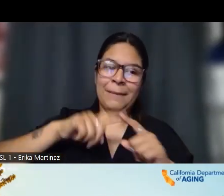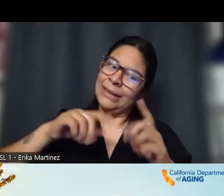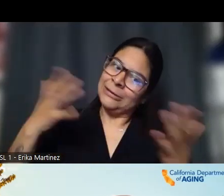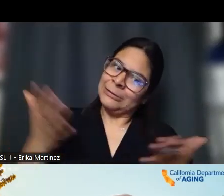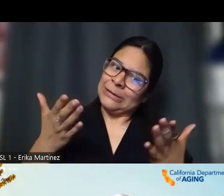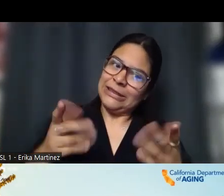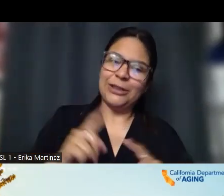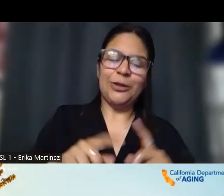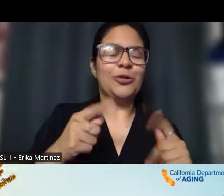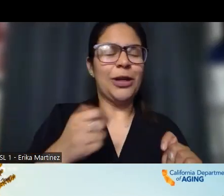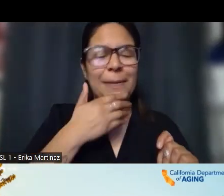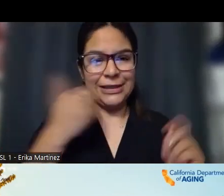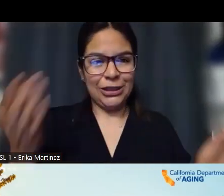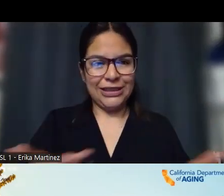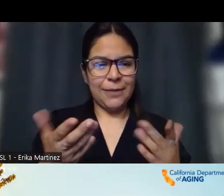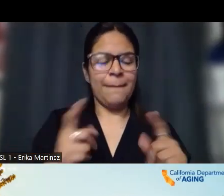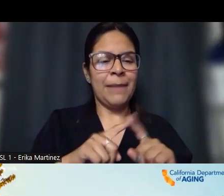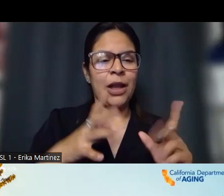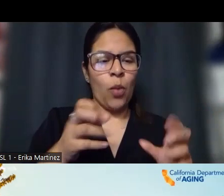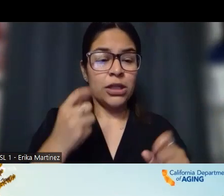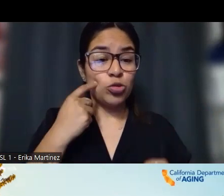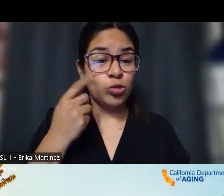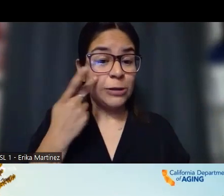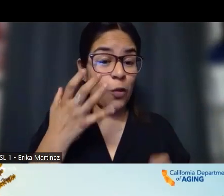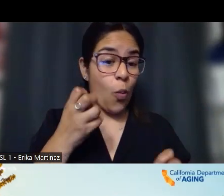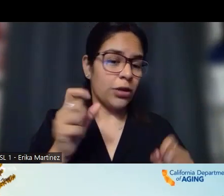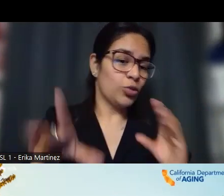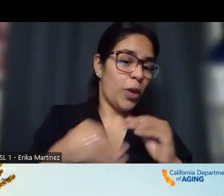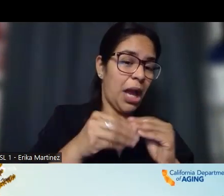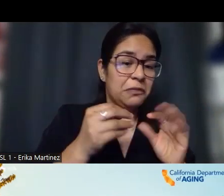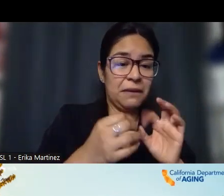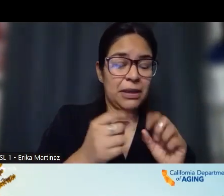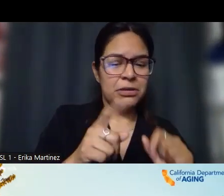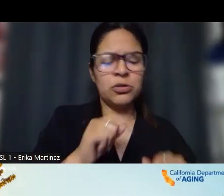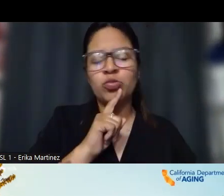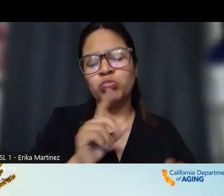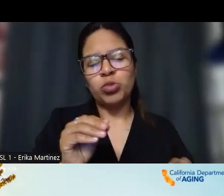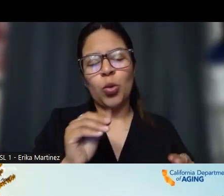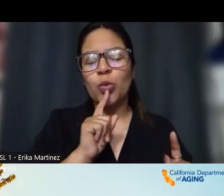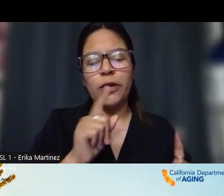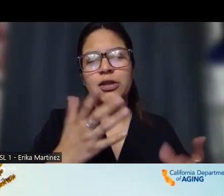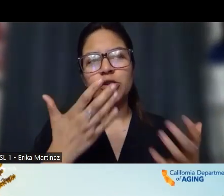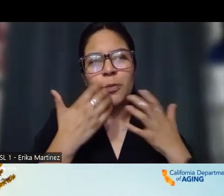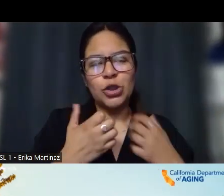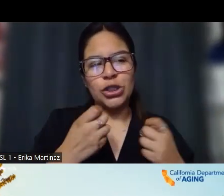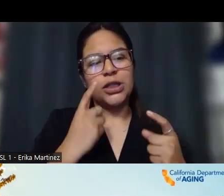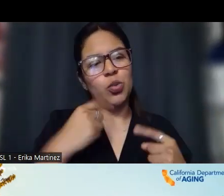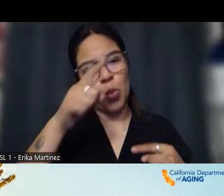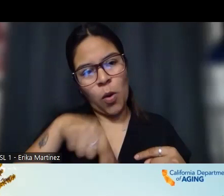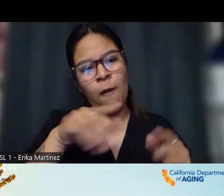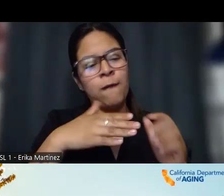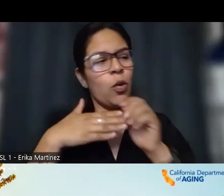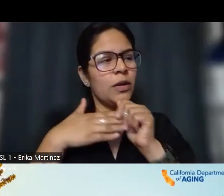here, so I want to make sure you can make some remarks if you'd like to, Jim. No, just appreciation for all of the